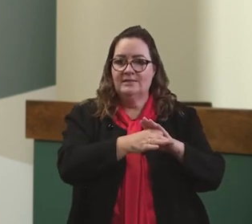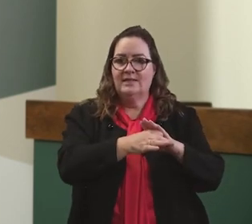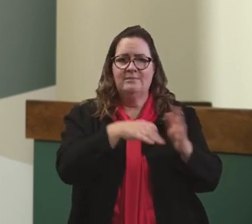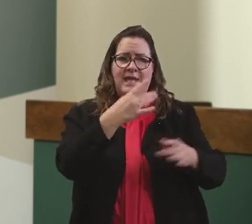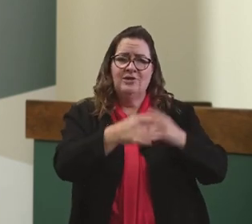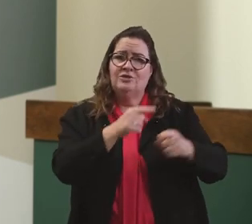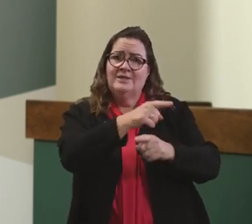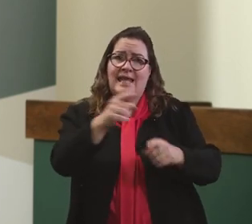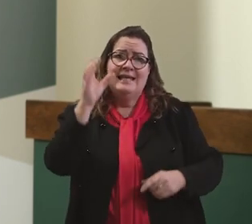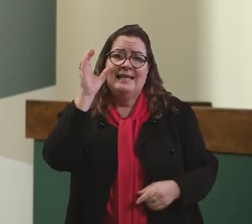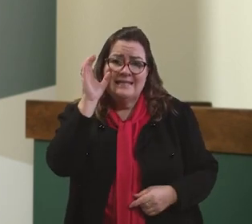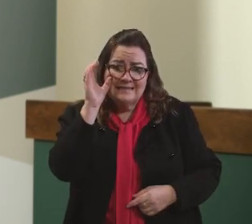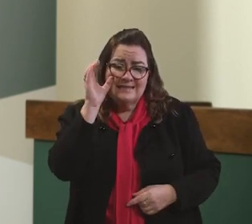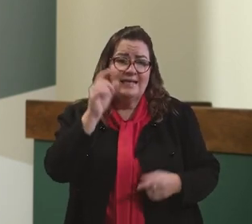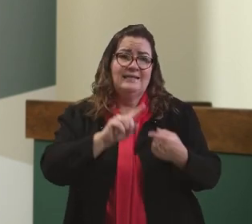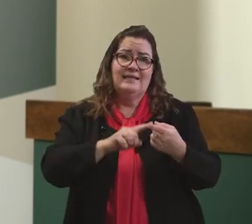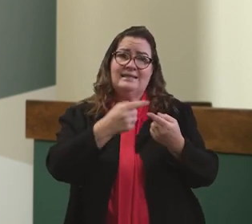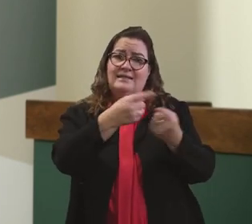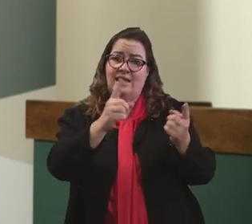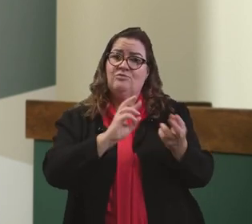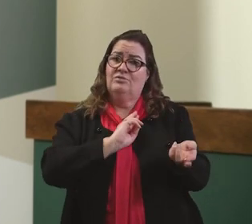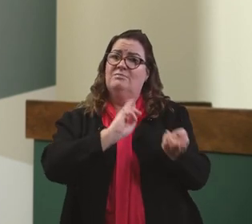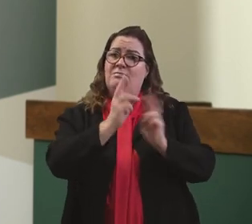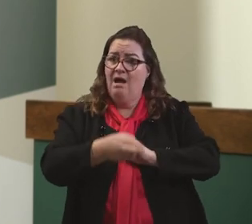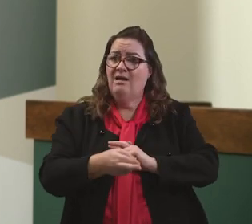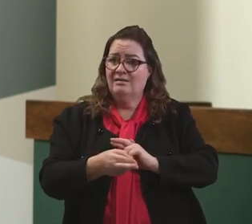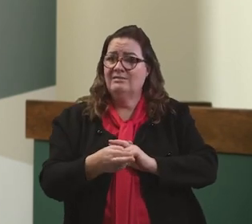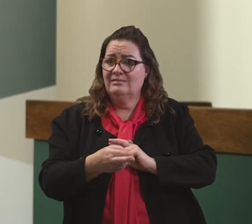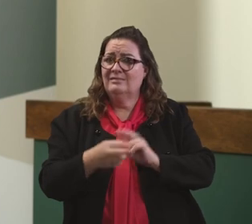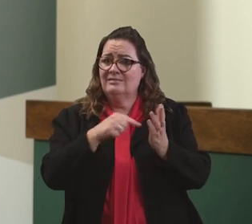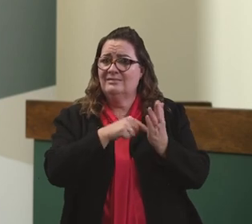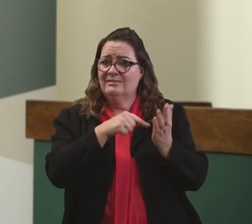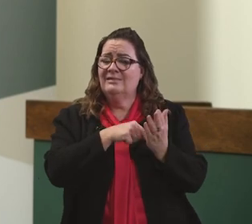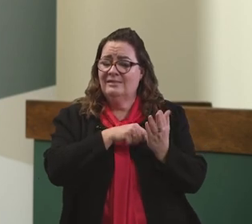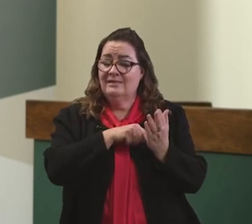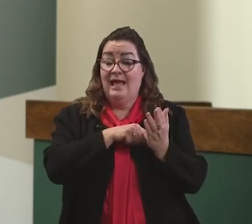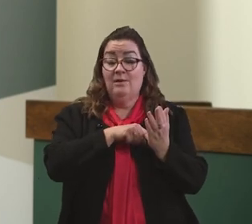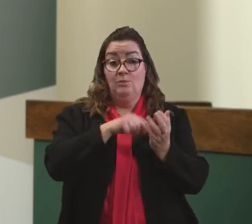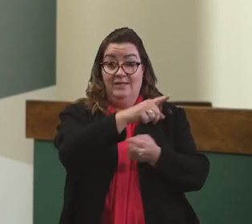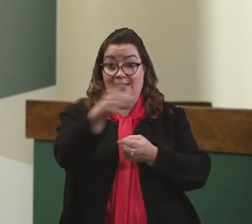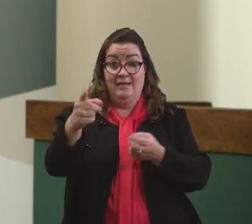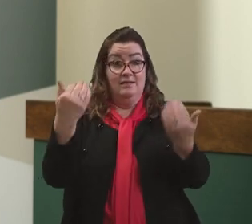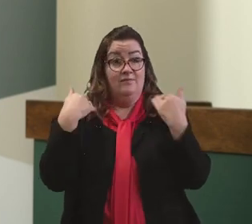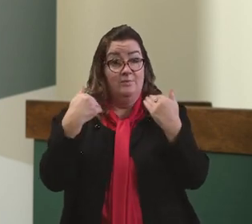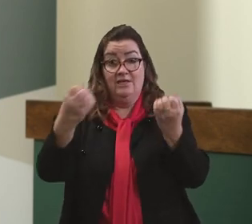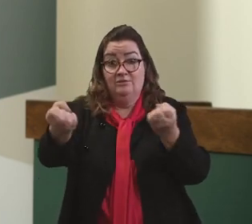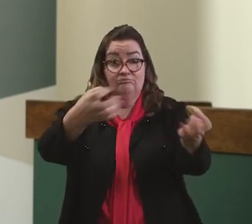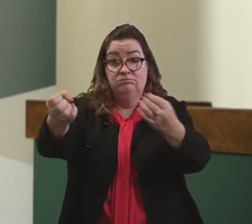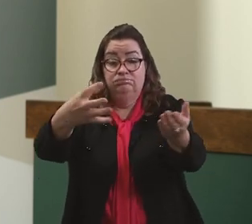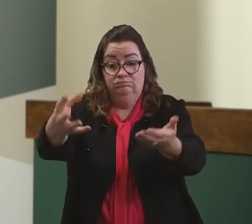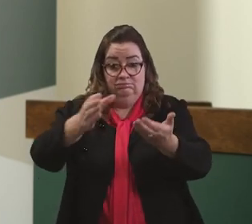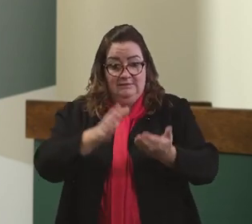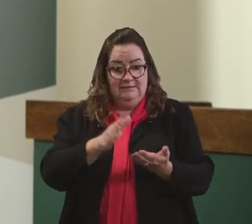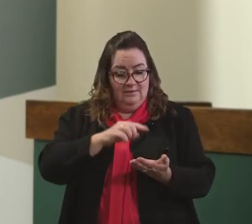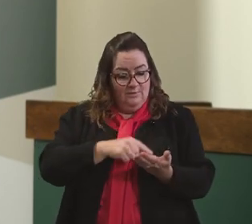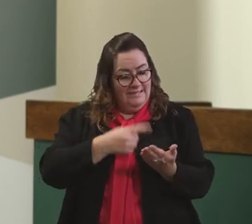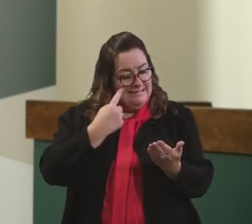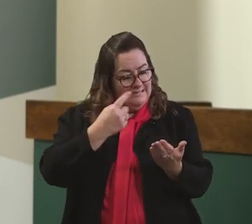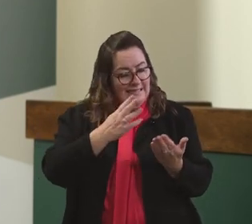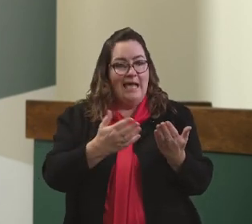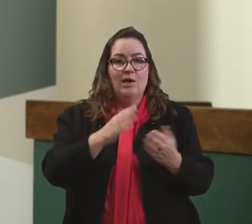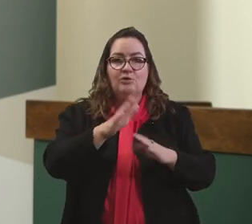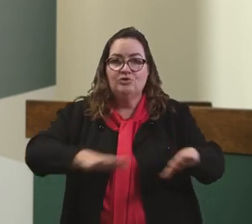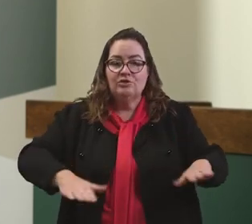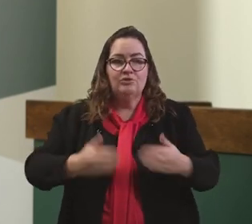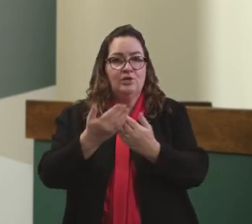sure government responds to this as well. And with the information that you've given us, we can look to see what we can do to make children